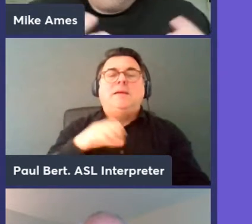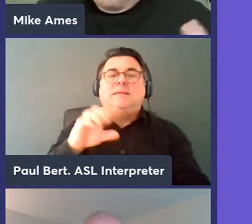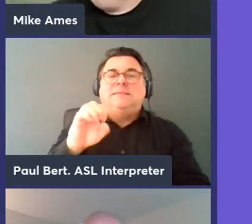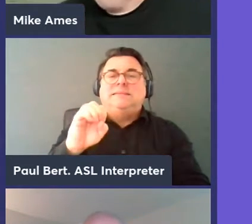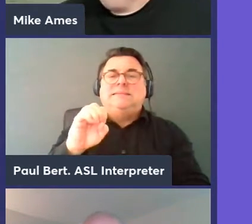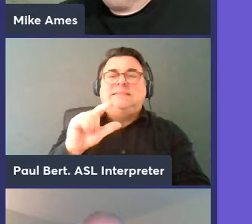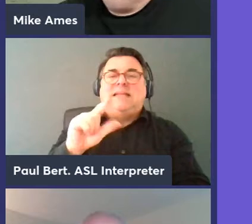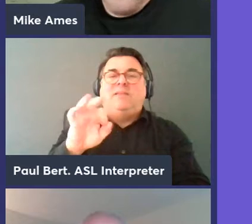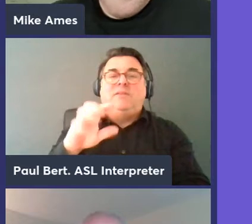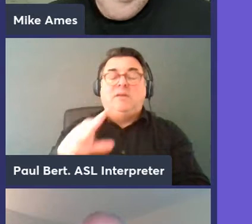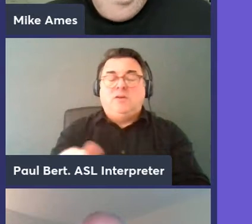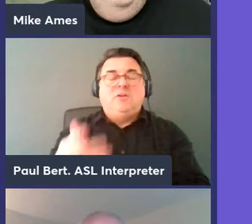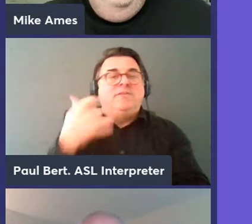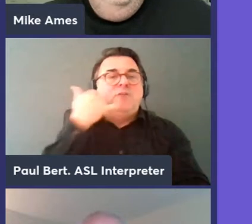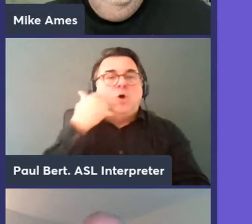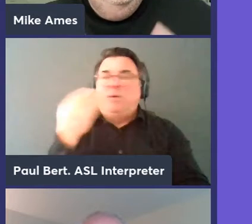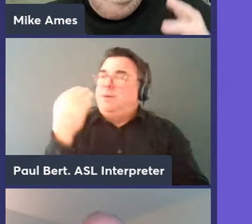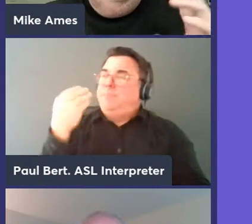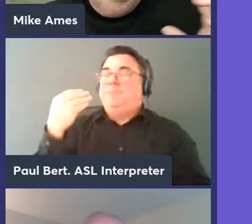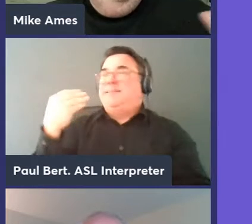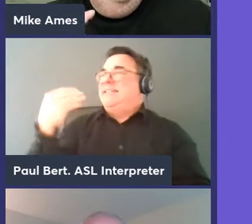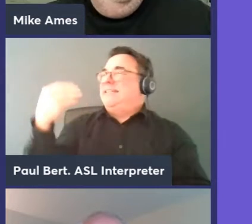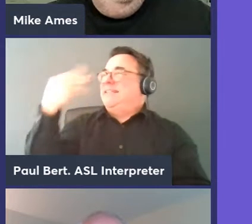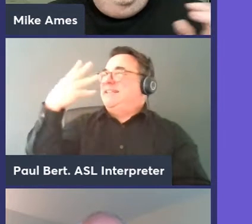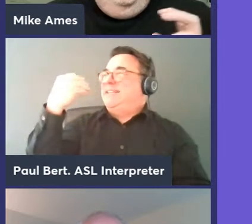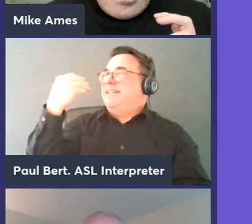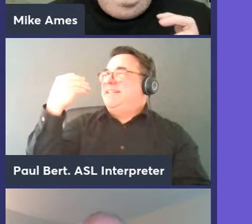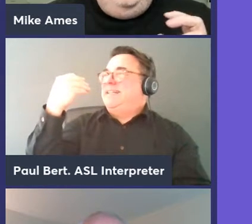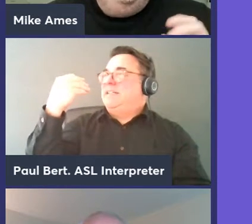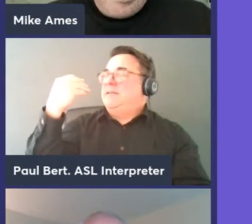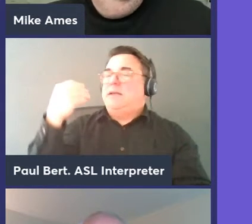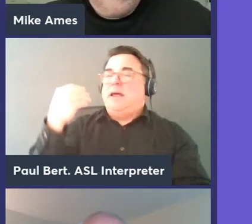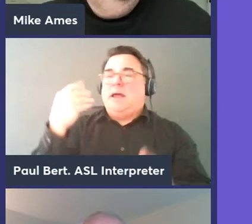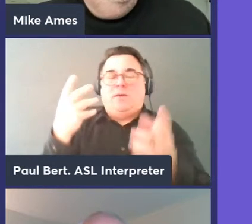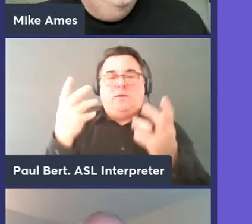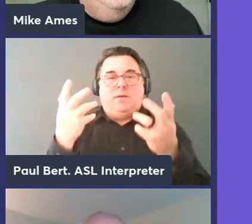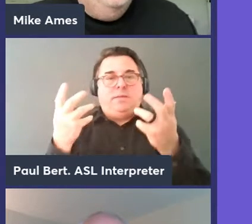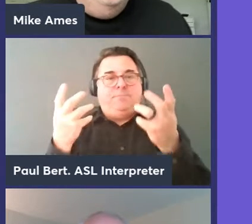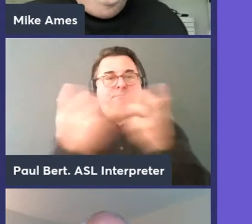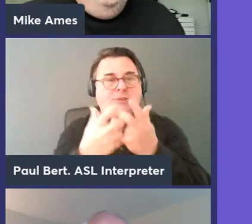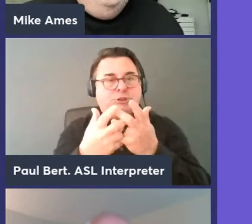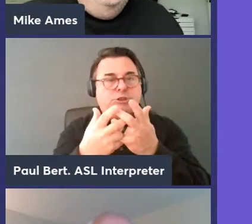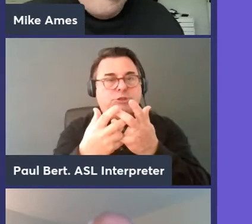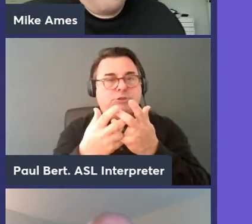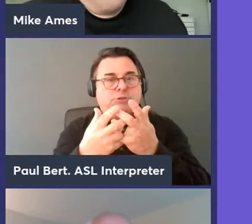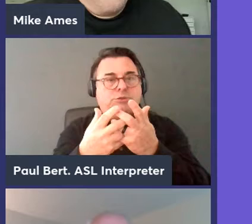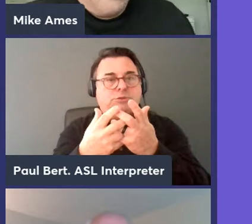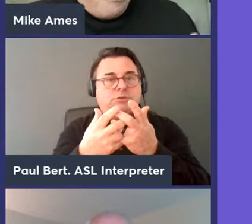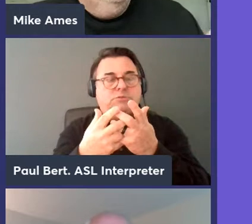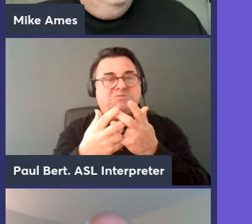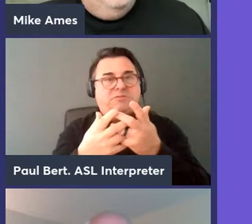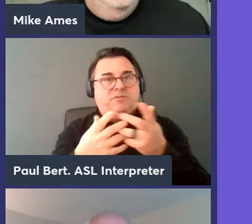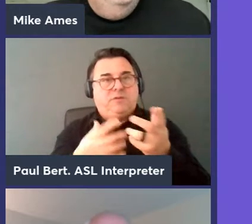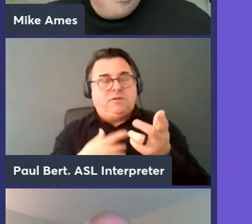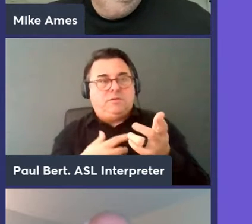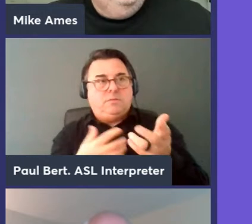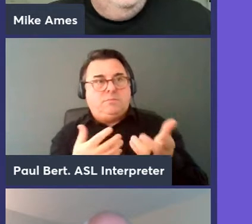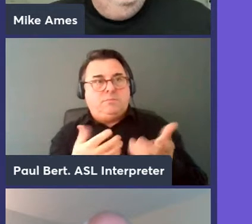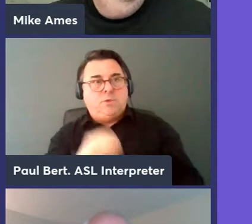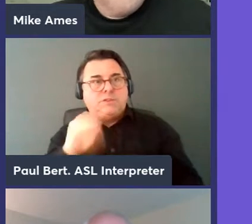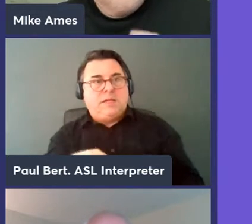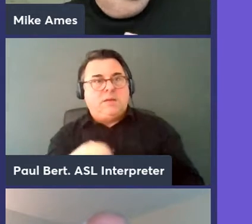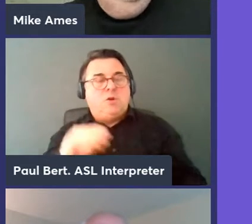camera on, take a picture, and we'll get that similarity match. And with the similarity, we get confidence, and we have things like